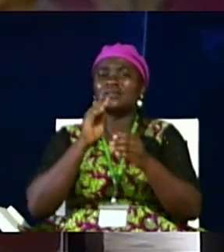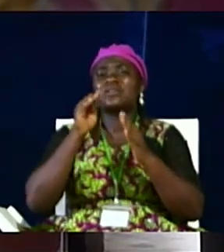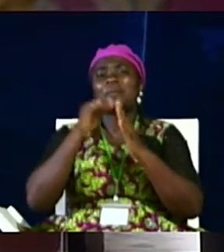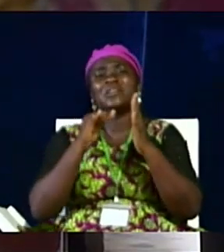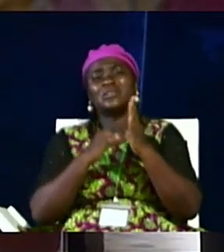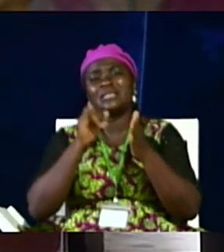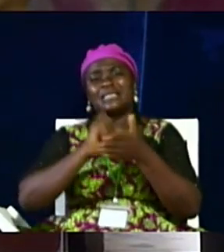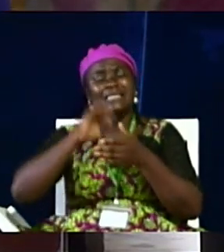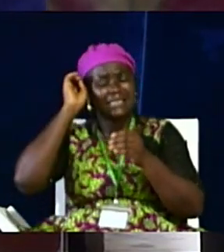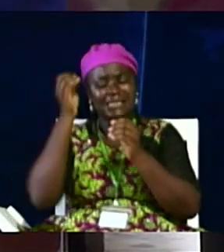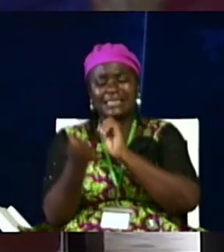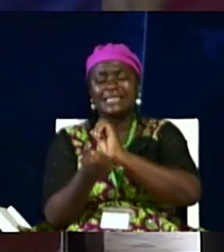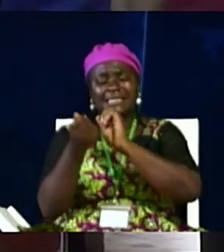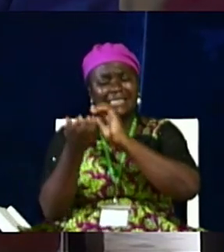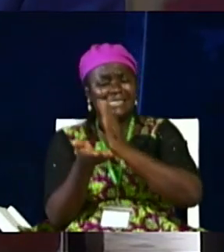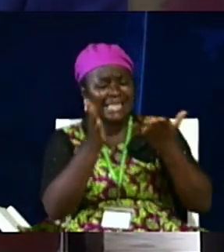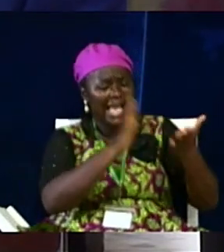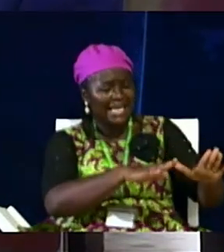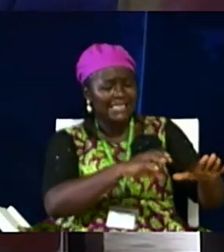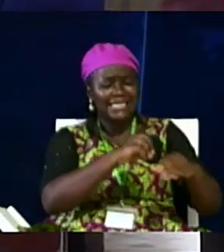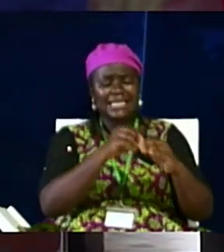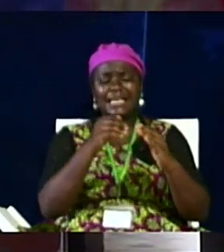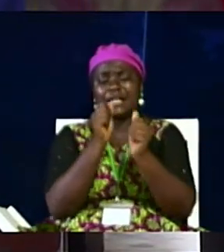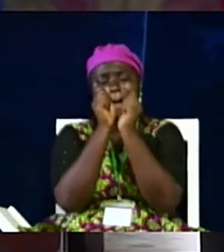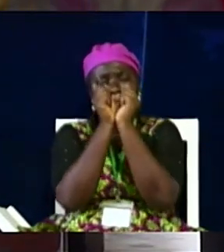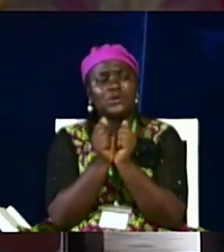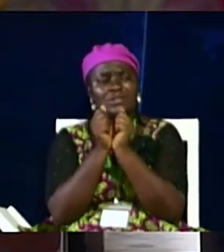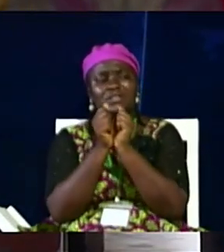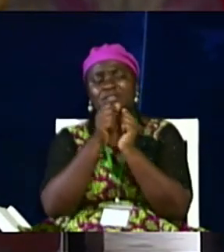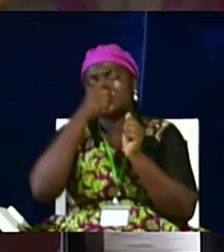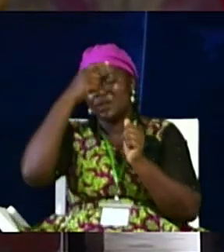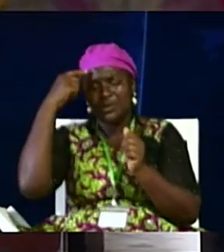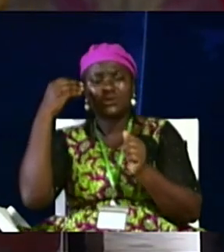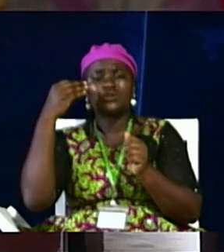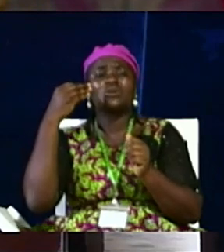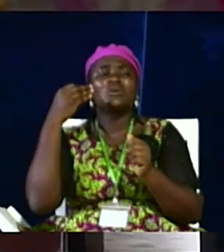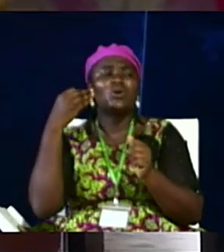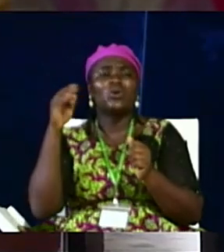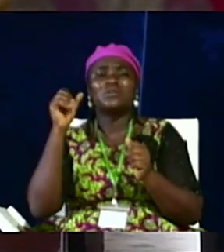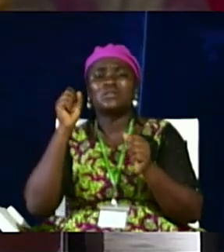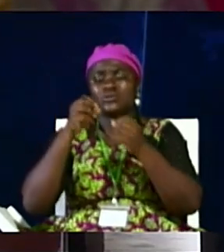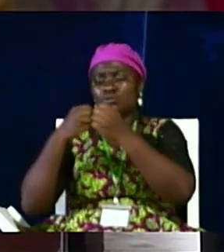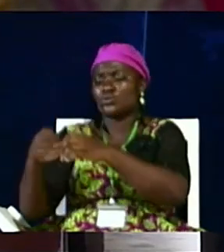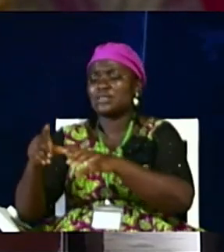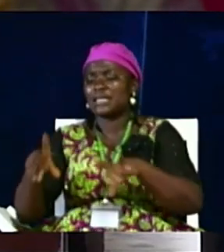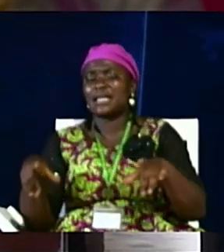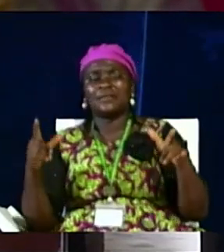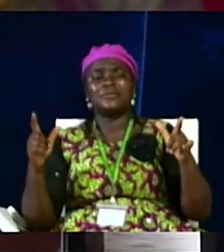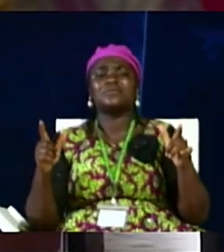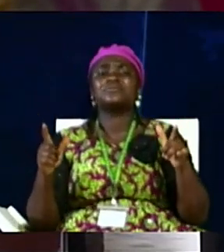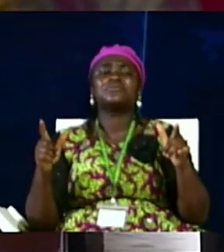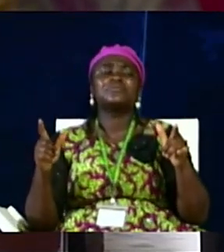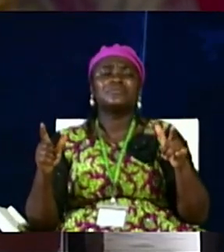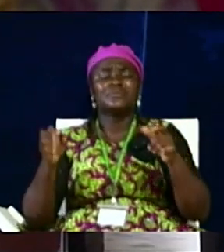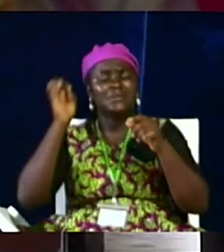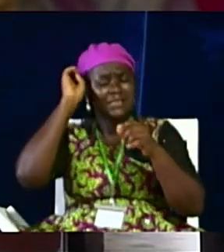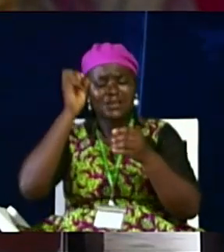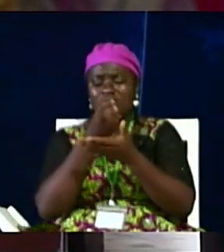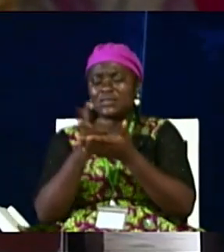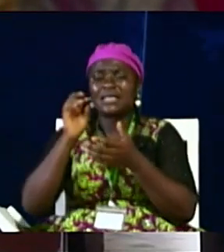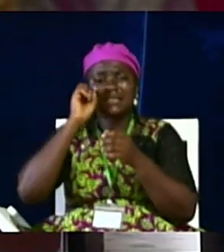of his enemies because of his loose life, and it became a wasted destiny. How do you tell the story of